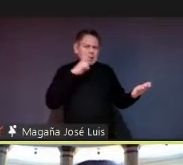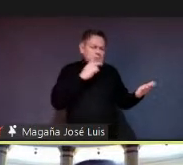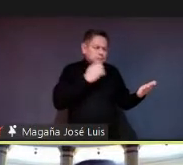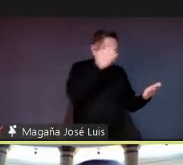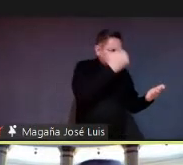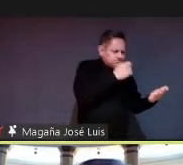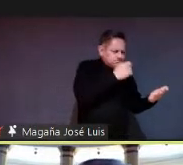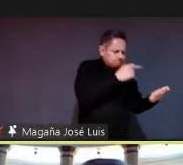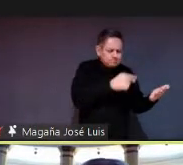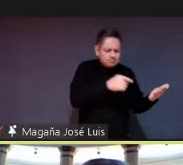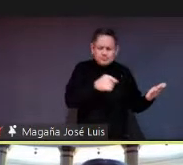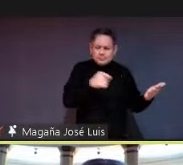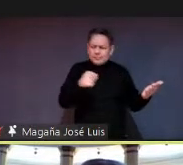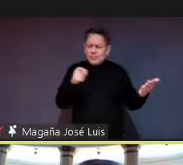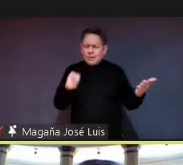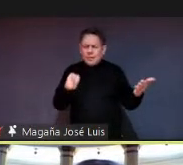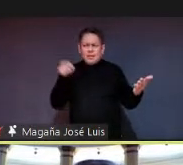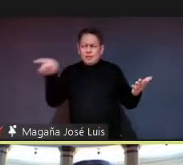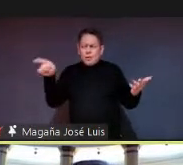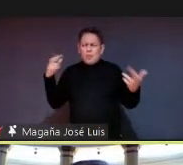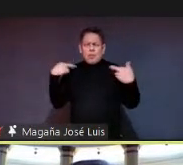and prepared a proposal